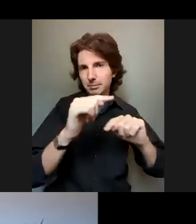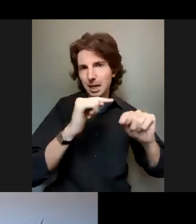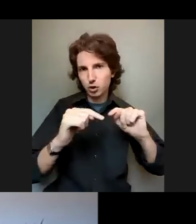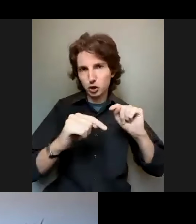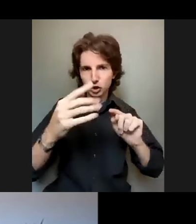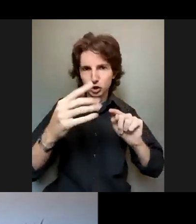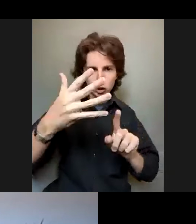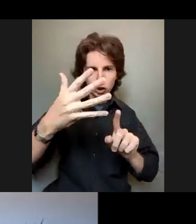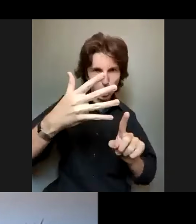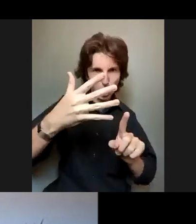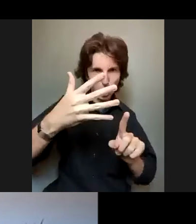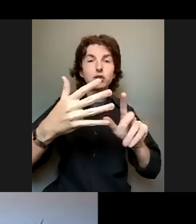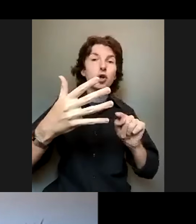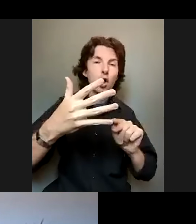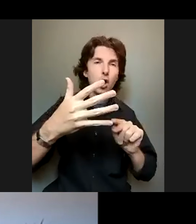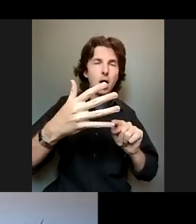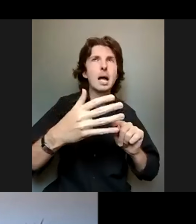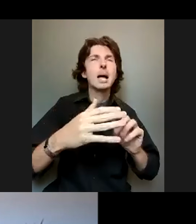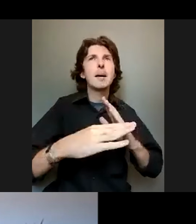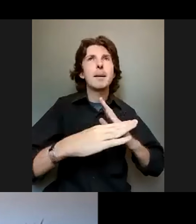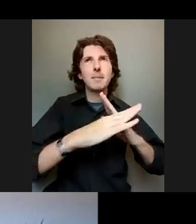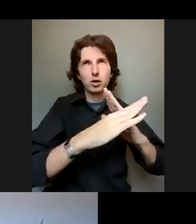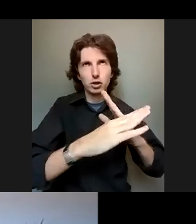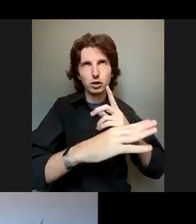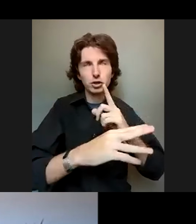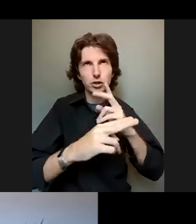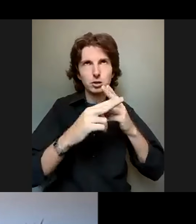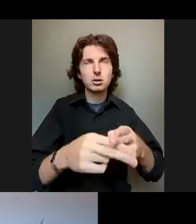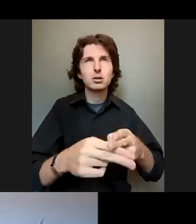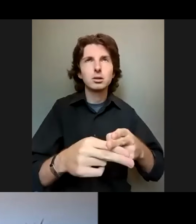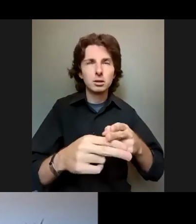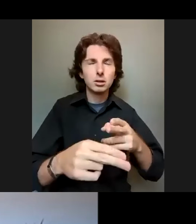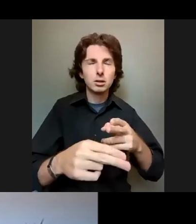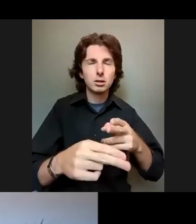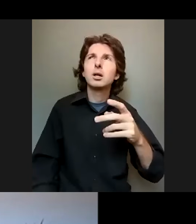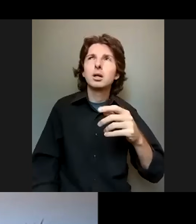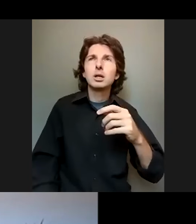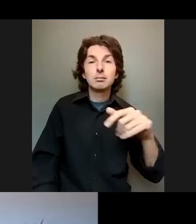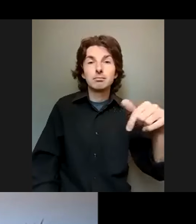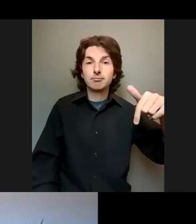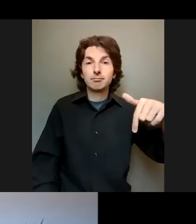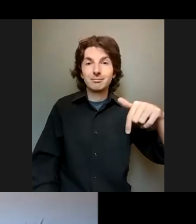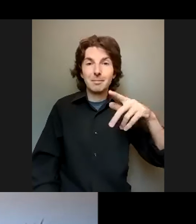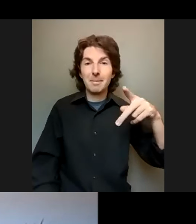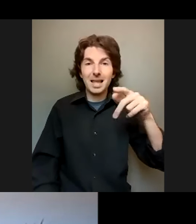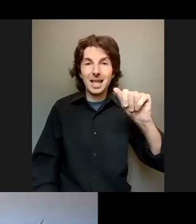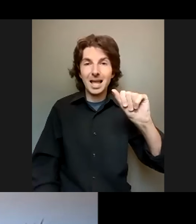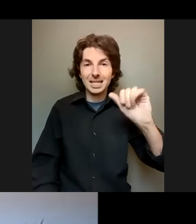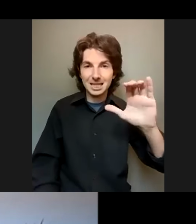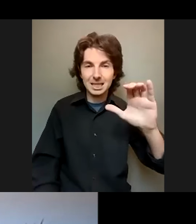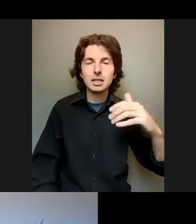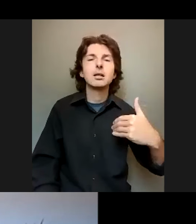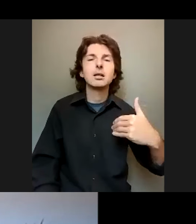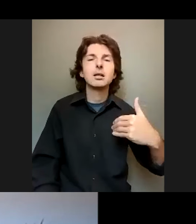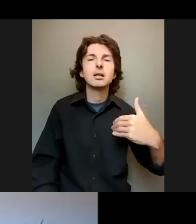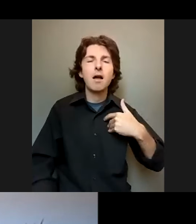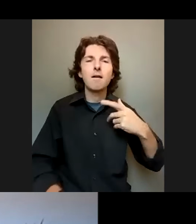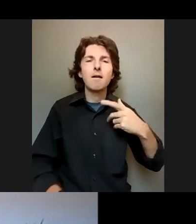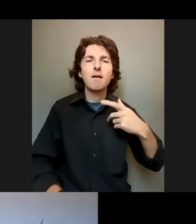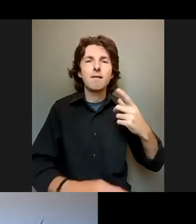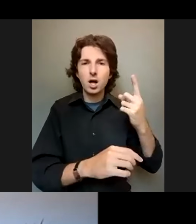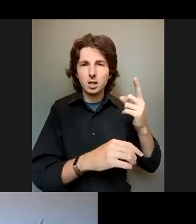do in Procurement Assistance Canada have a branch that does look at